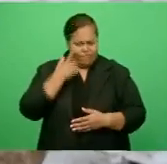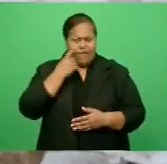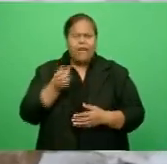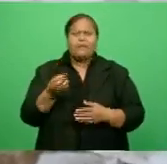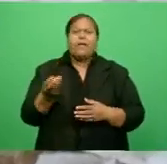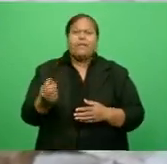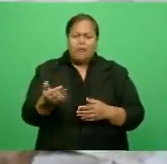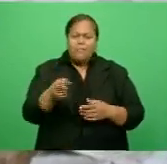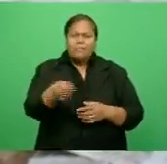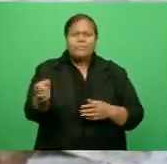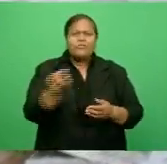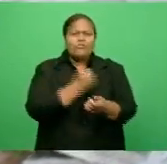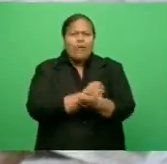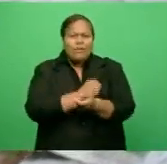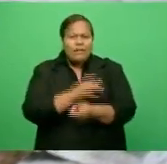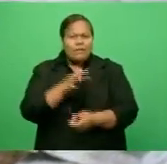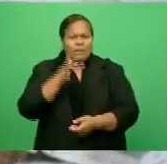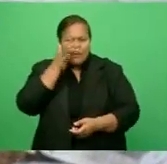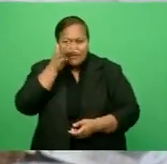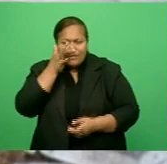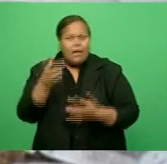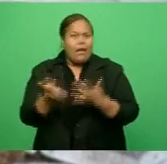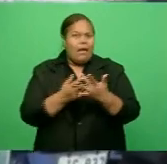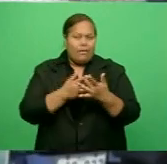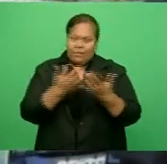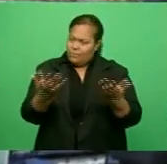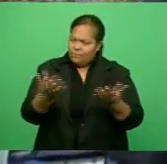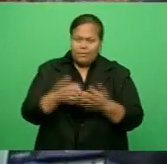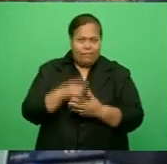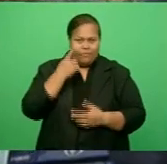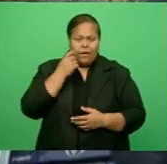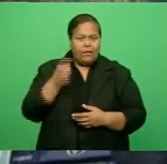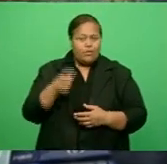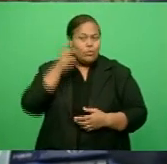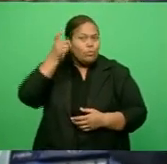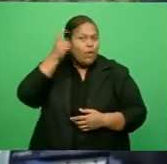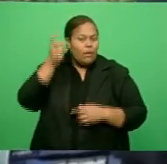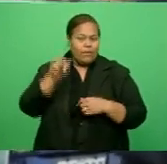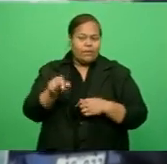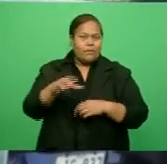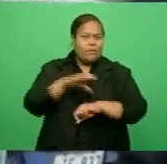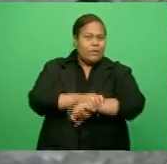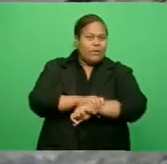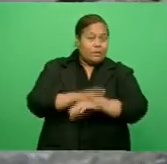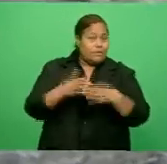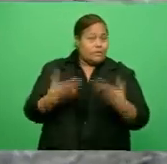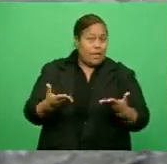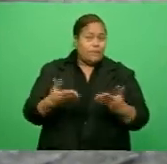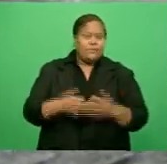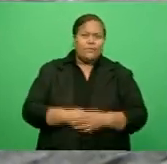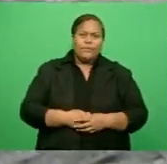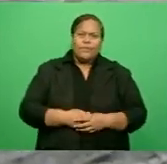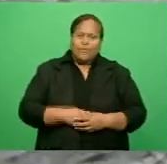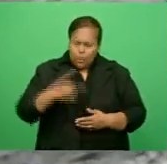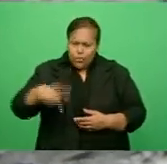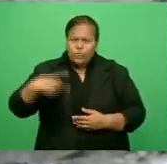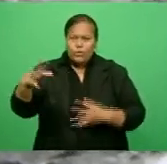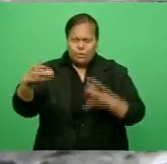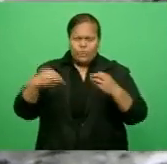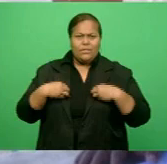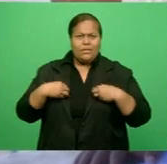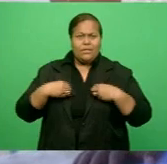cocaine, as this remains one of the major concerns for the force. ACP Khan adds they continue to receive information